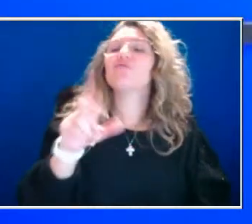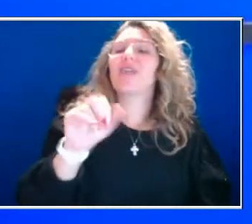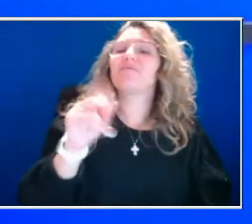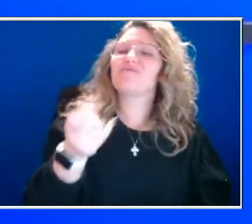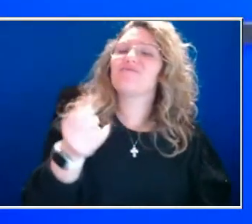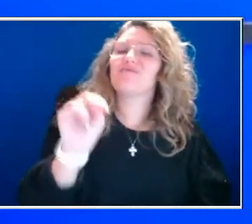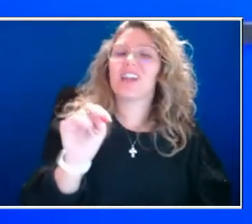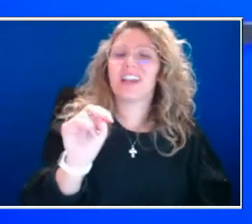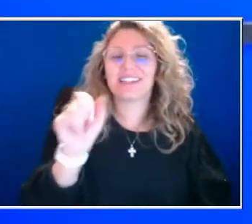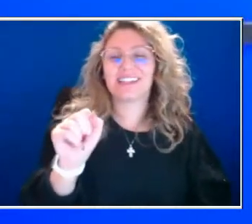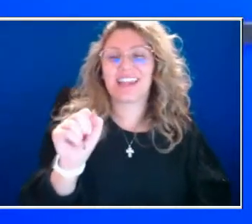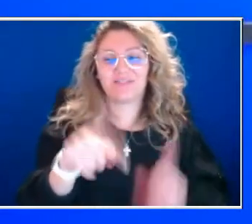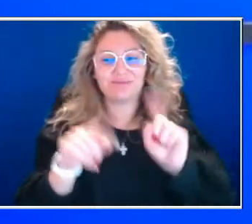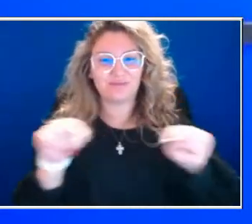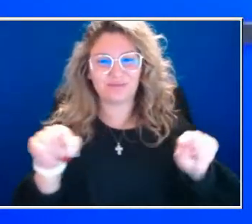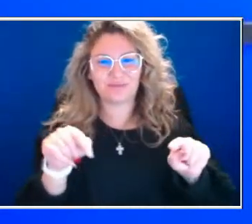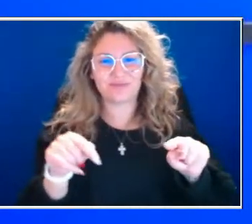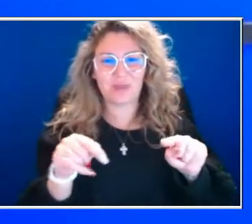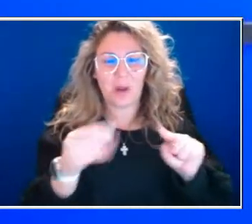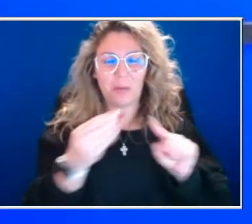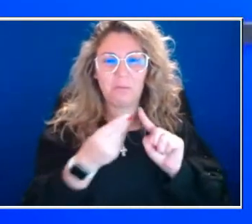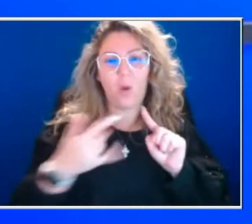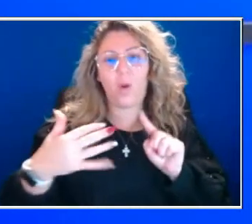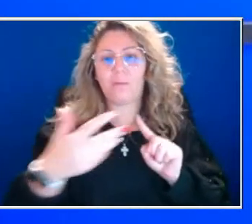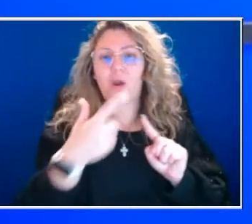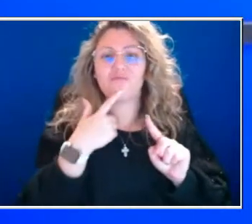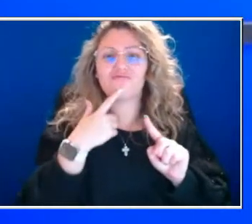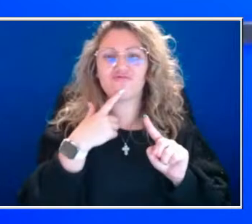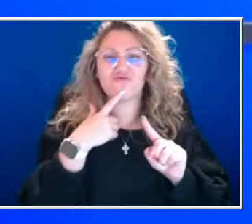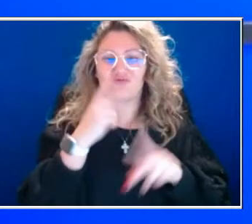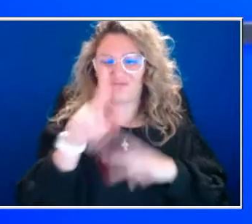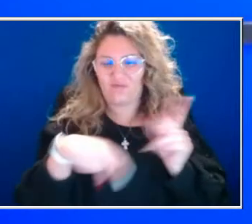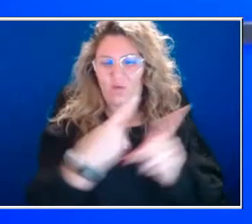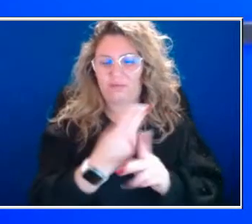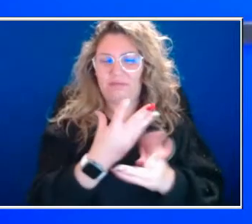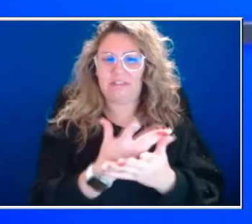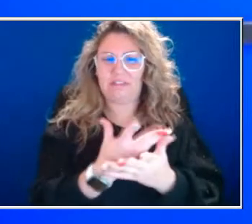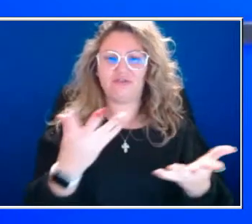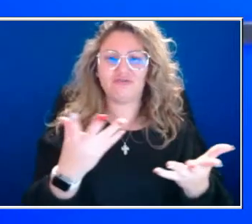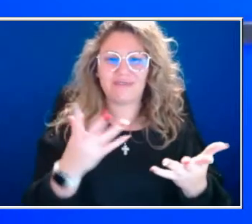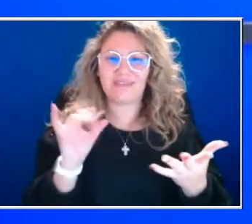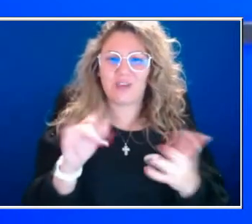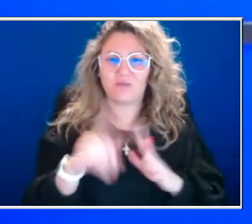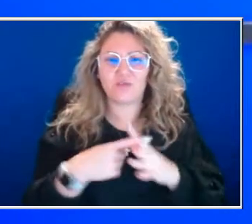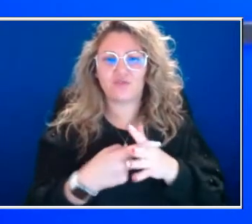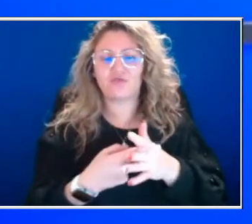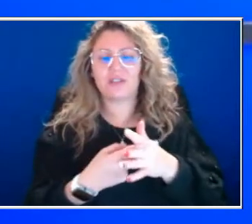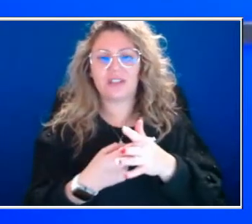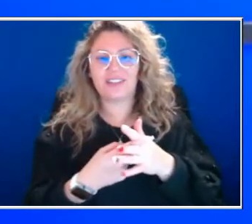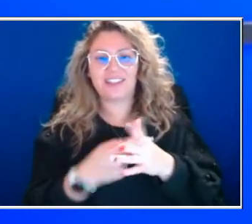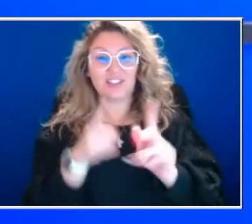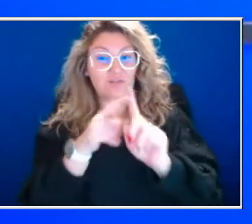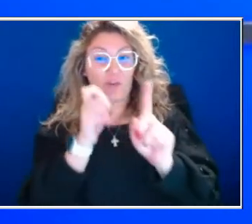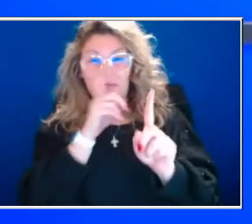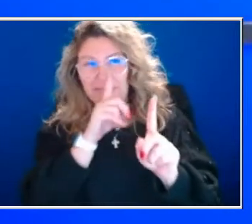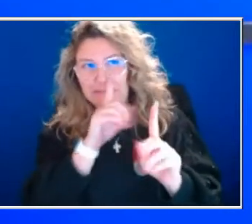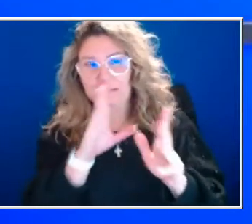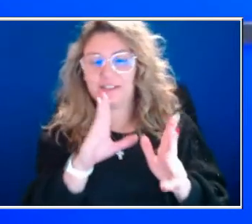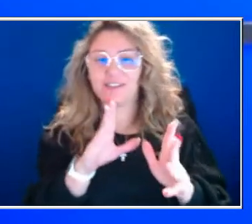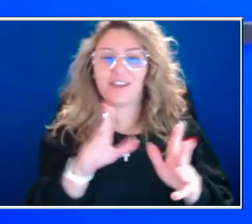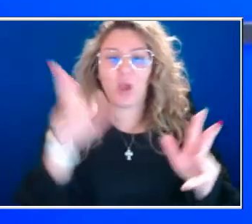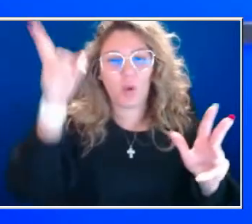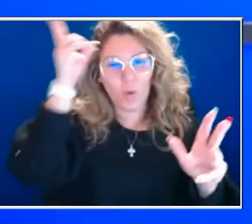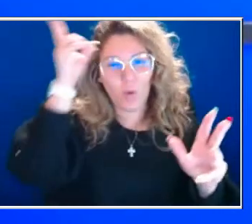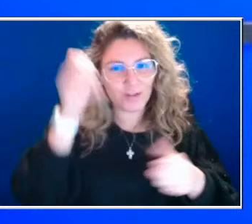variety of hormone formulations available. Premarin was originally or is synthesized from horse product, but there